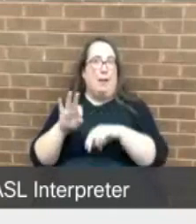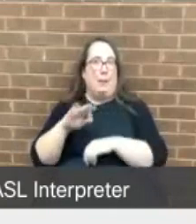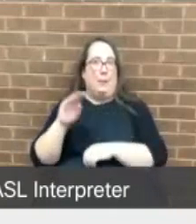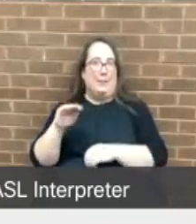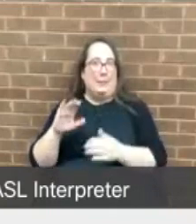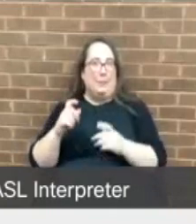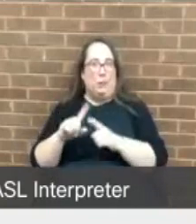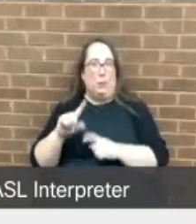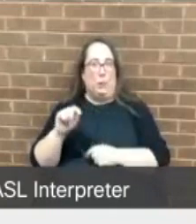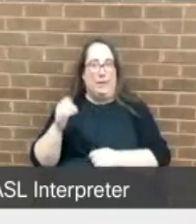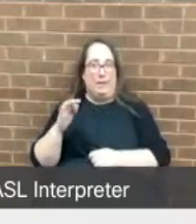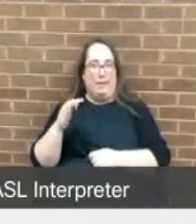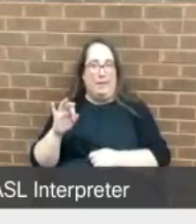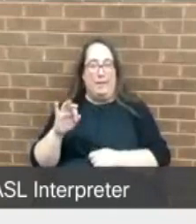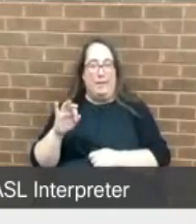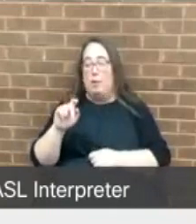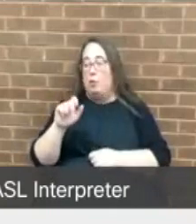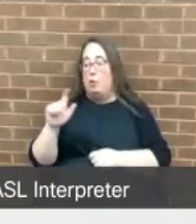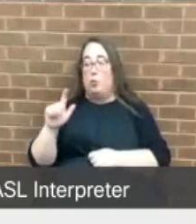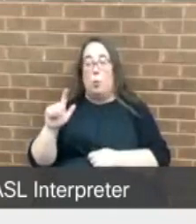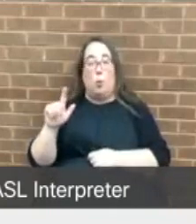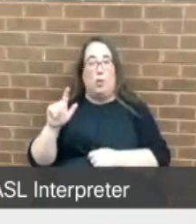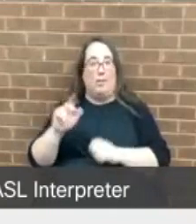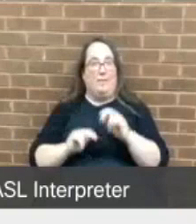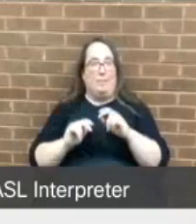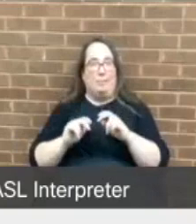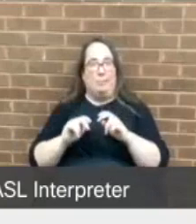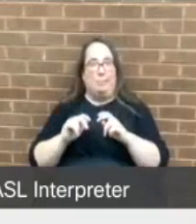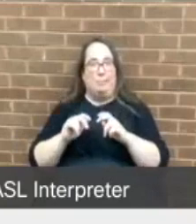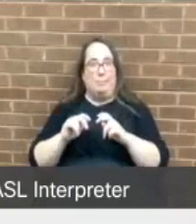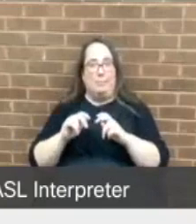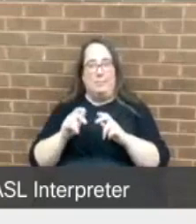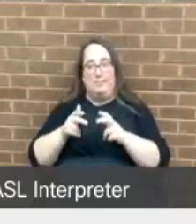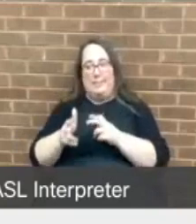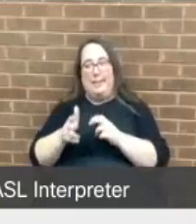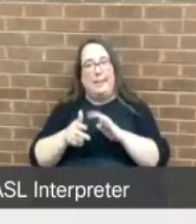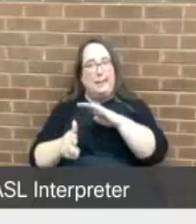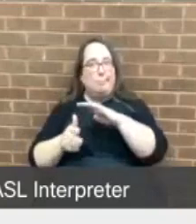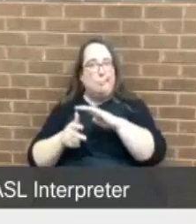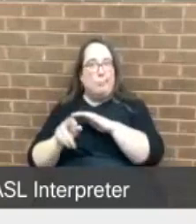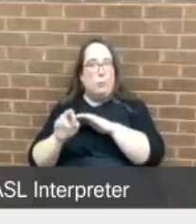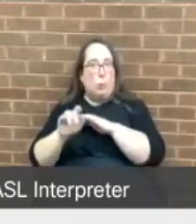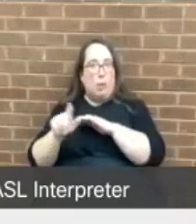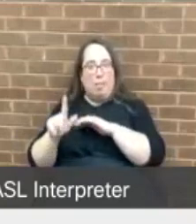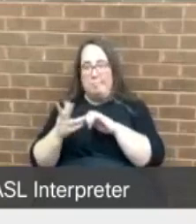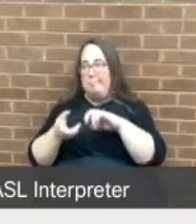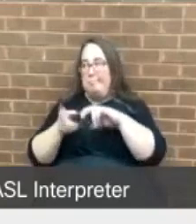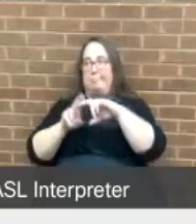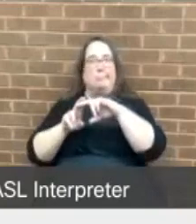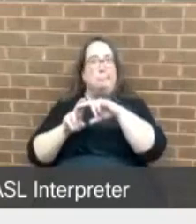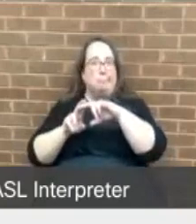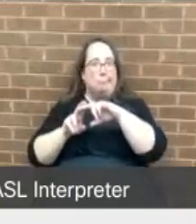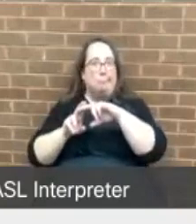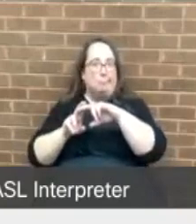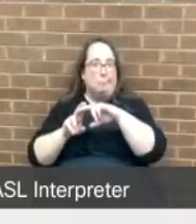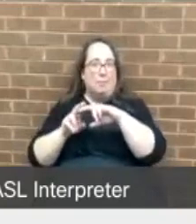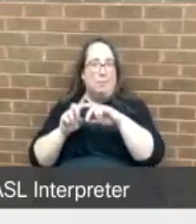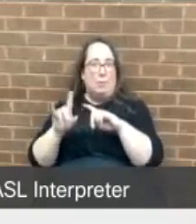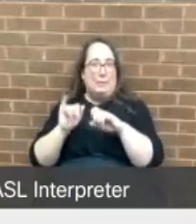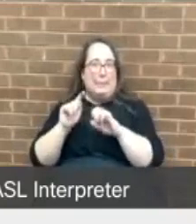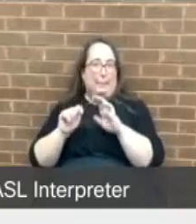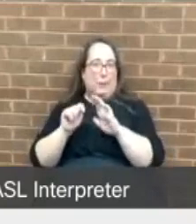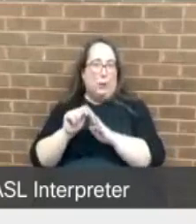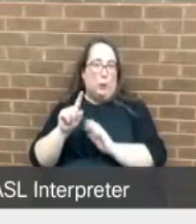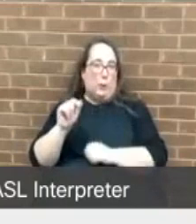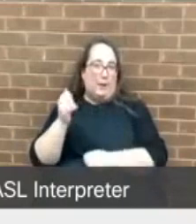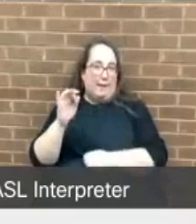2019. At Maryland's toll facilities, transactions so far for September are just above the transaction volumes for the same